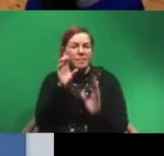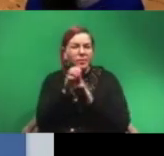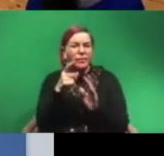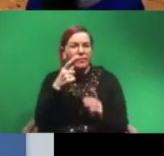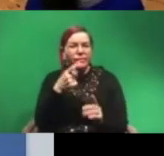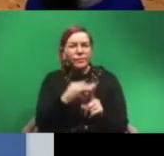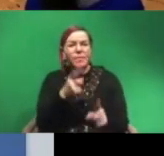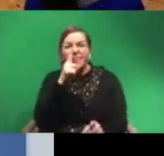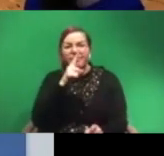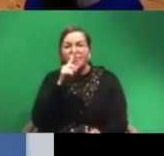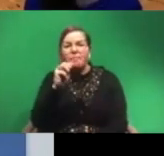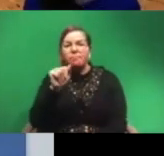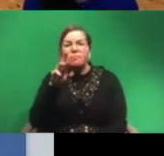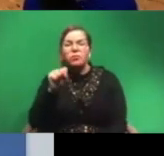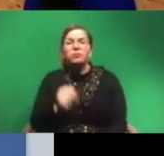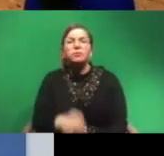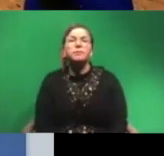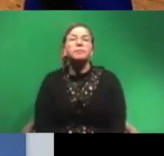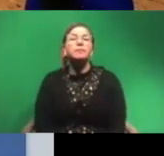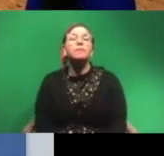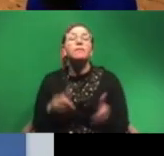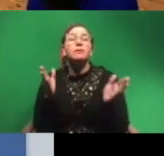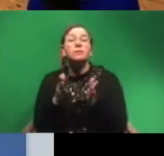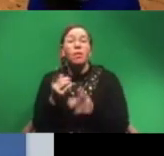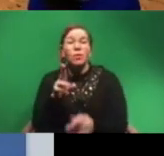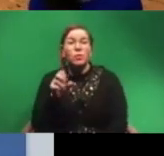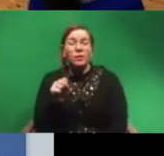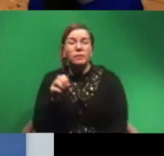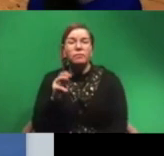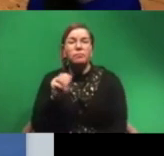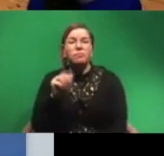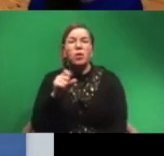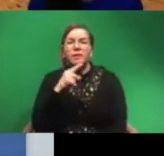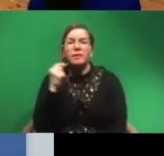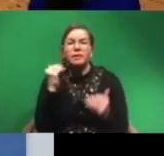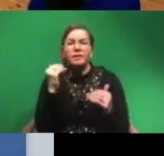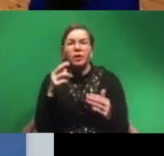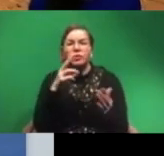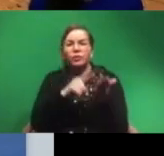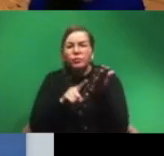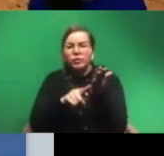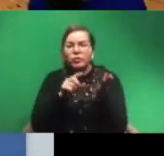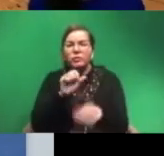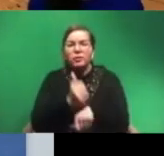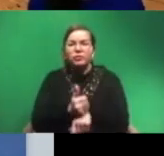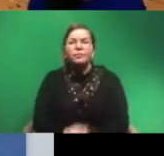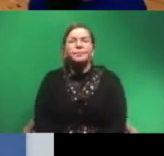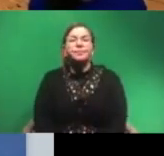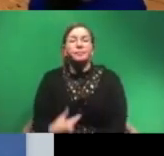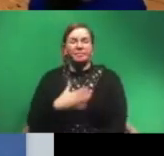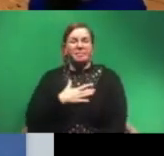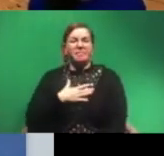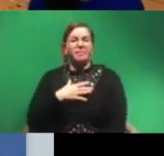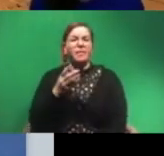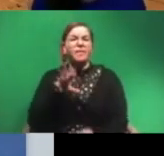part. A smaller one in the US is called the Mars Desert Research Station. And this is actually the one that I got a chance to